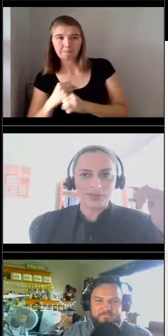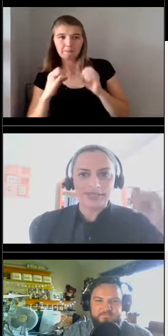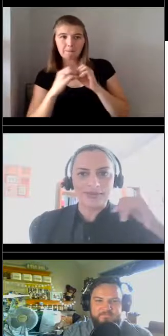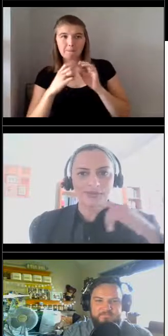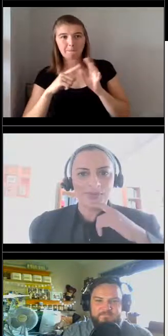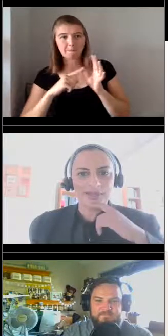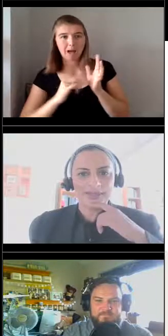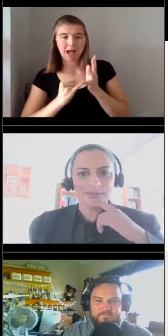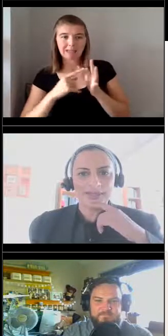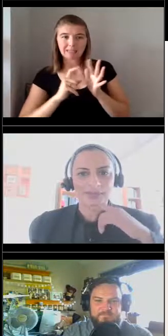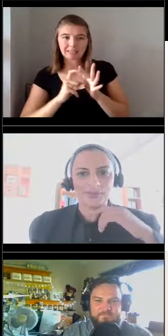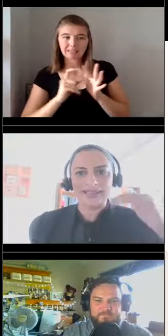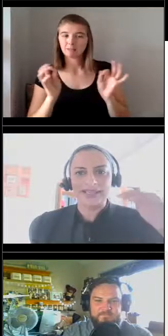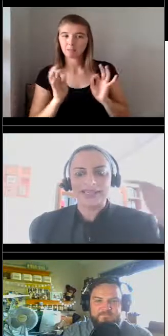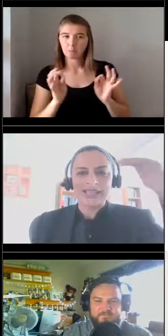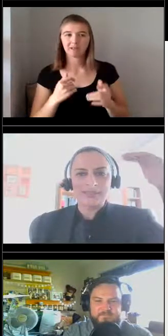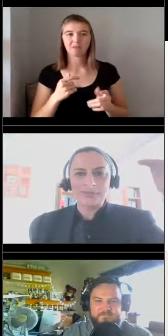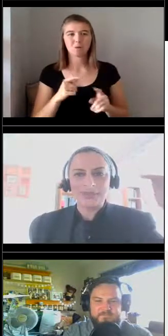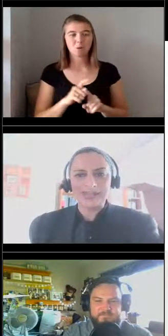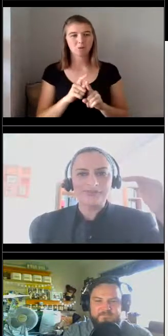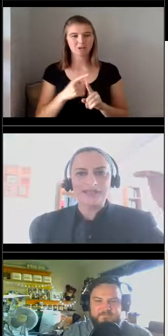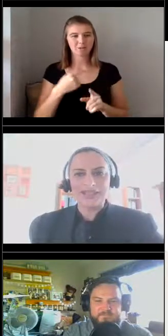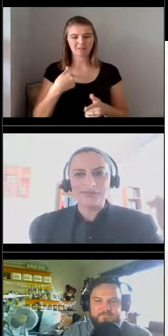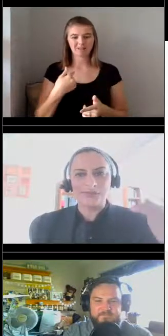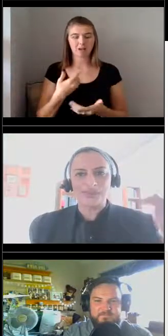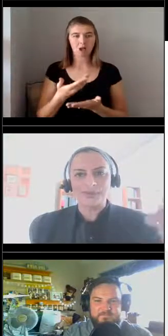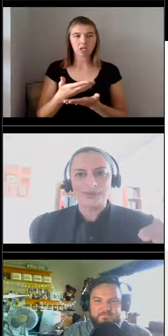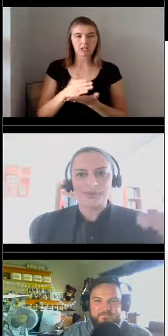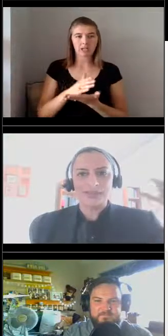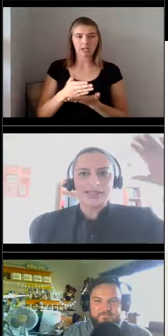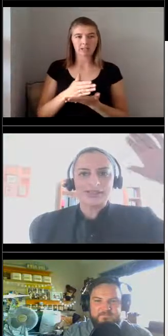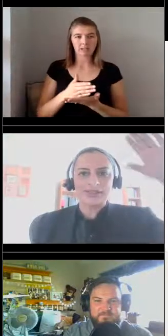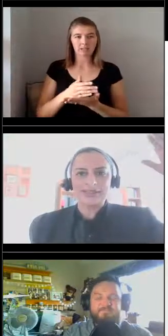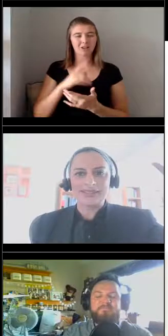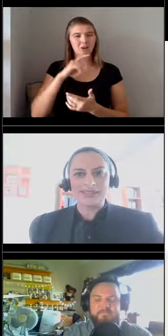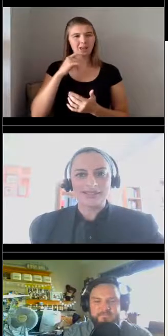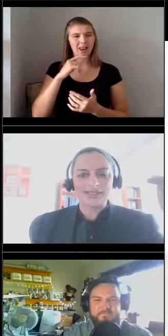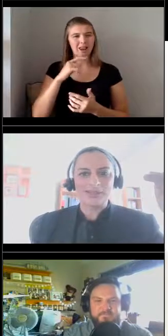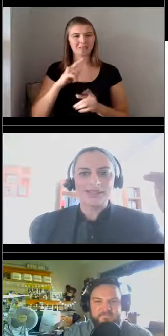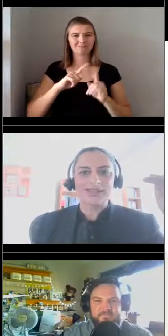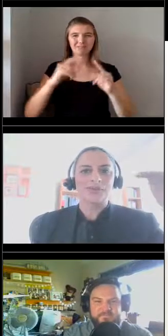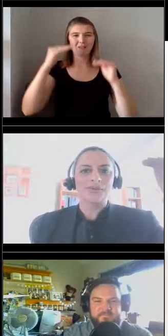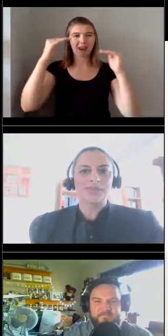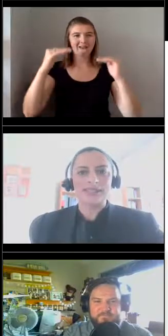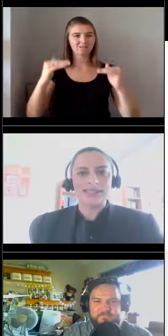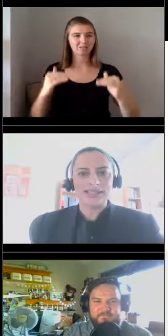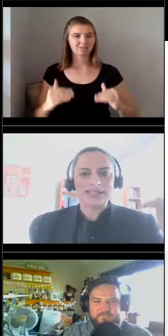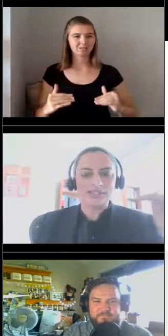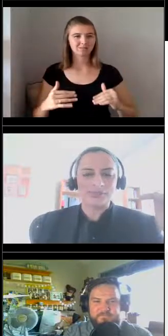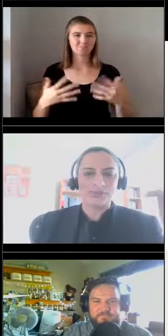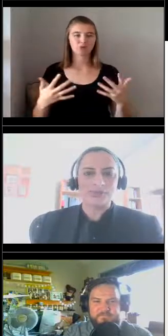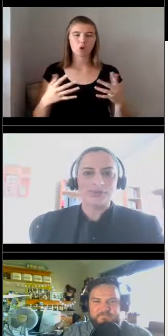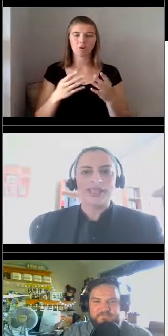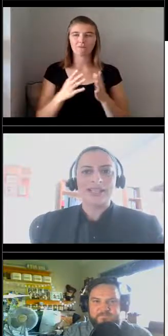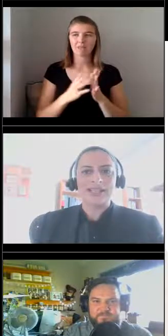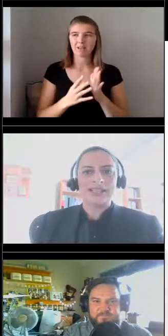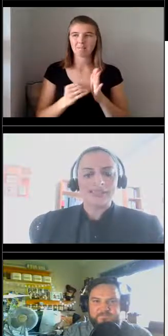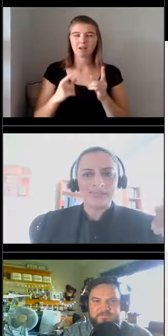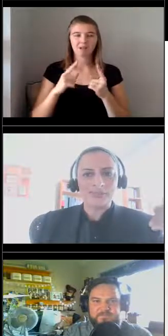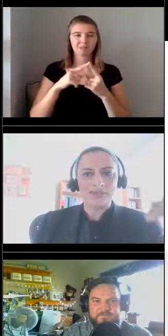other thought that came through my mind, Ben, was that it'll come at different levels as well. So there's the company goals, the leadership